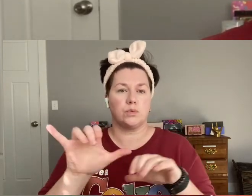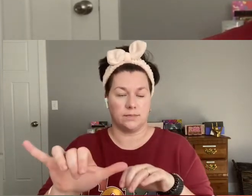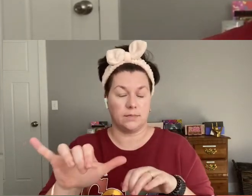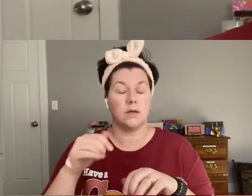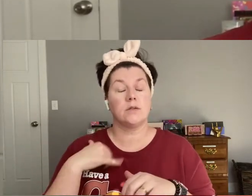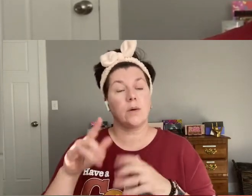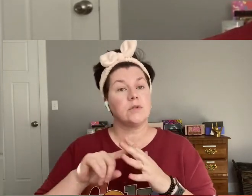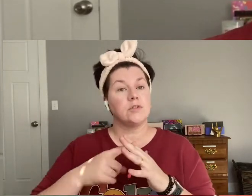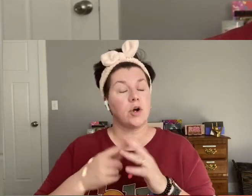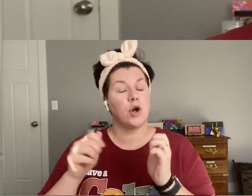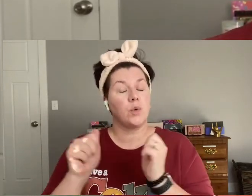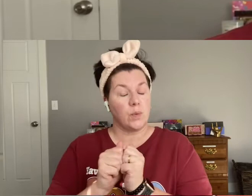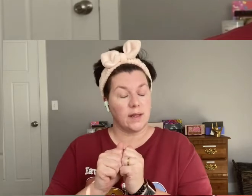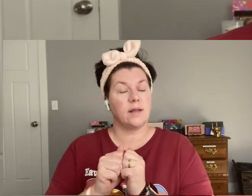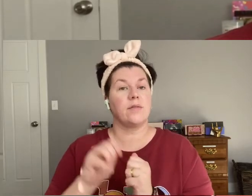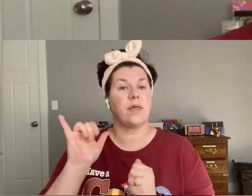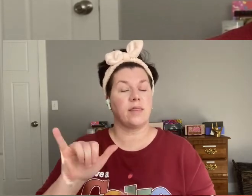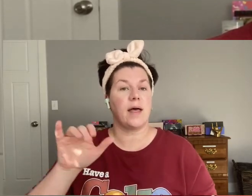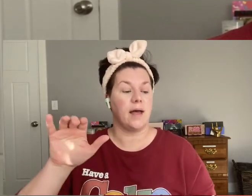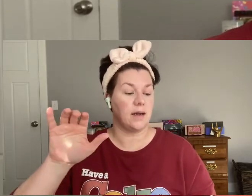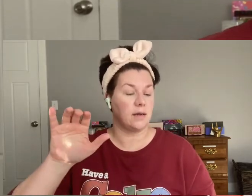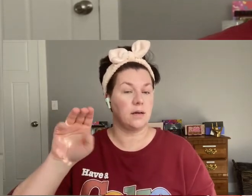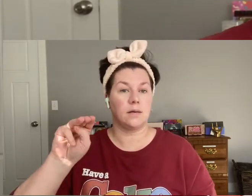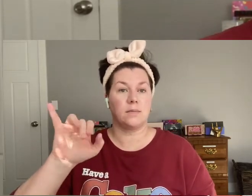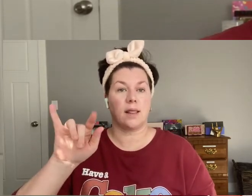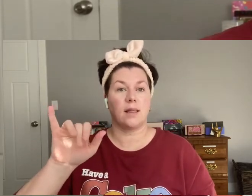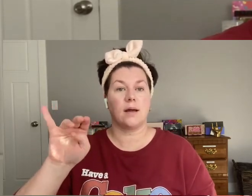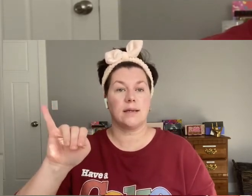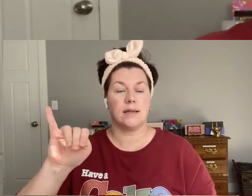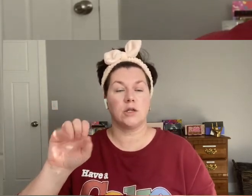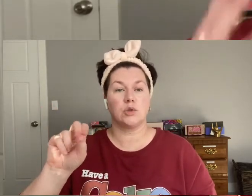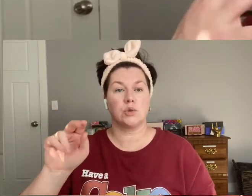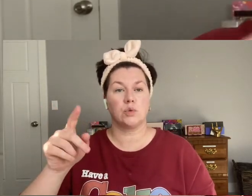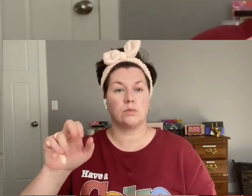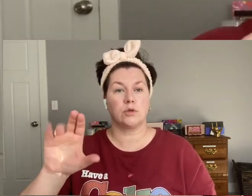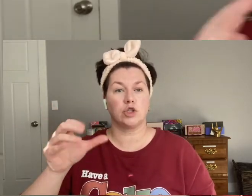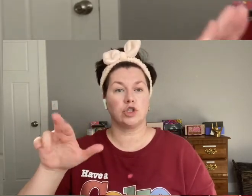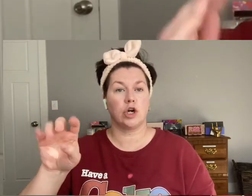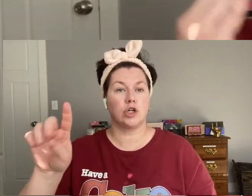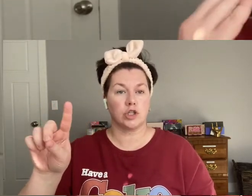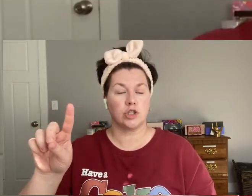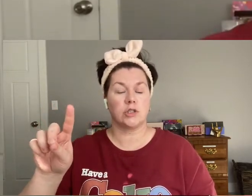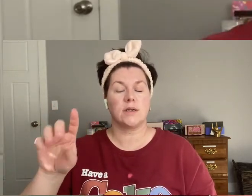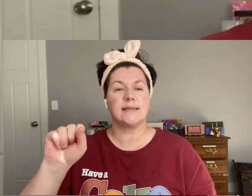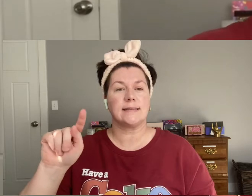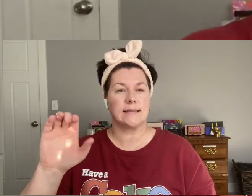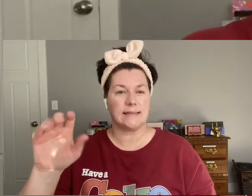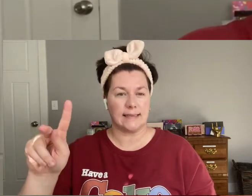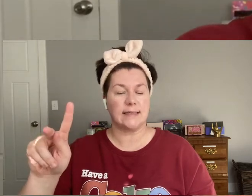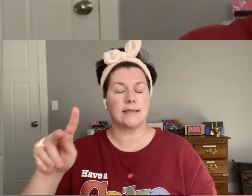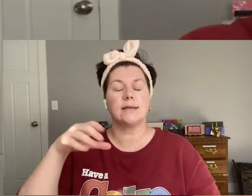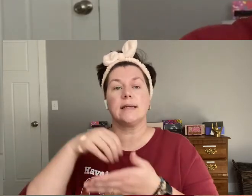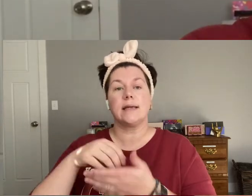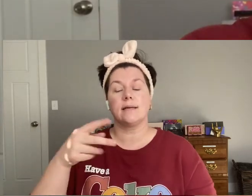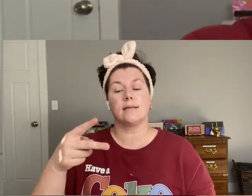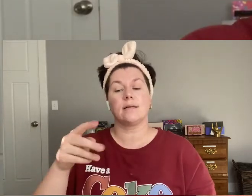am gonna do that first, just to make sure that it doesn't disrupt by putting a powder down and then a cream on top. So we are